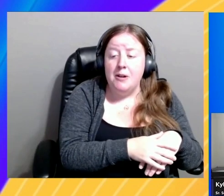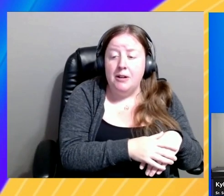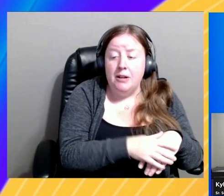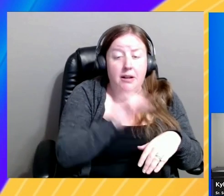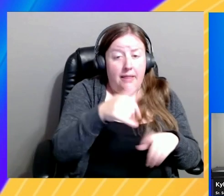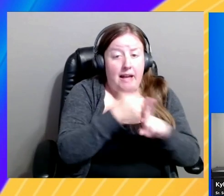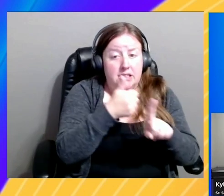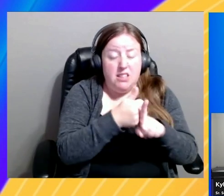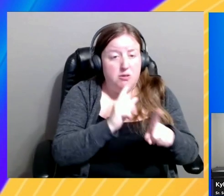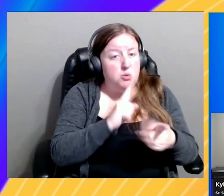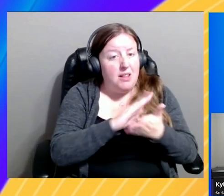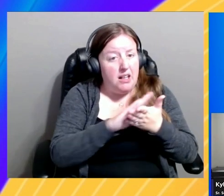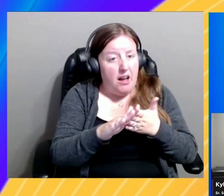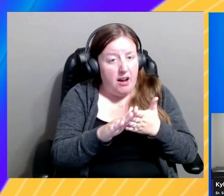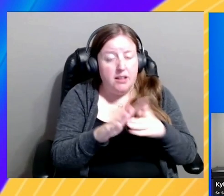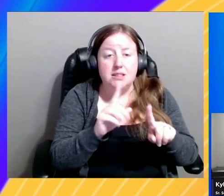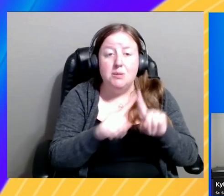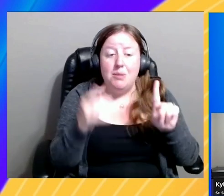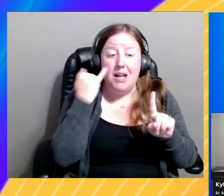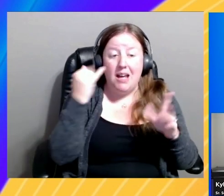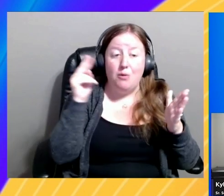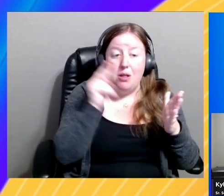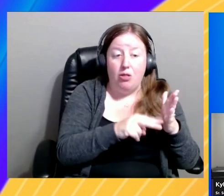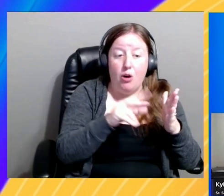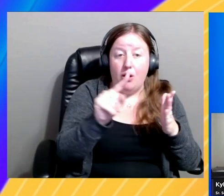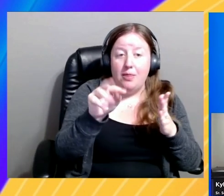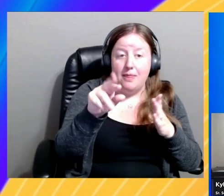we go and we look at that trace itself,